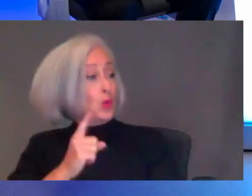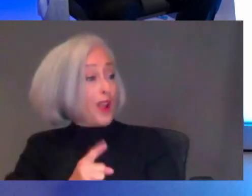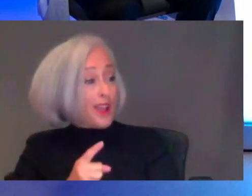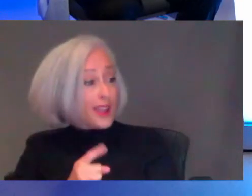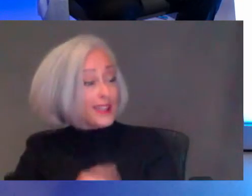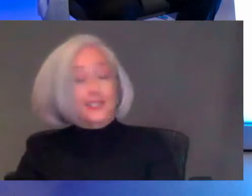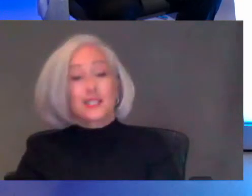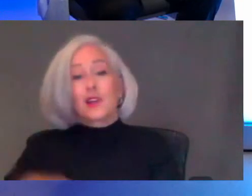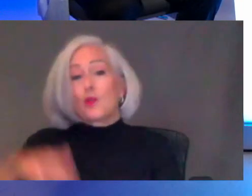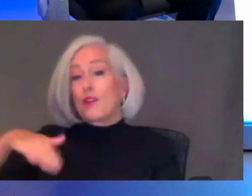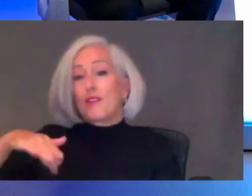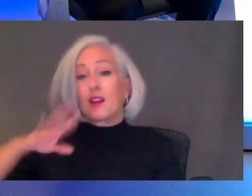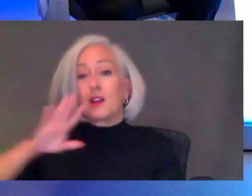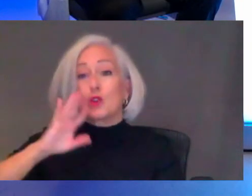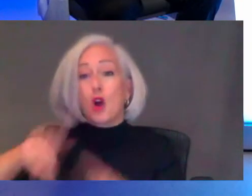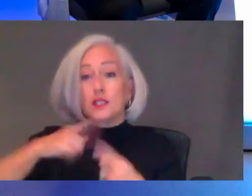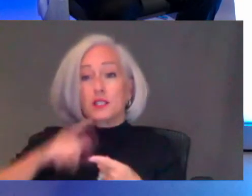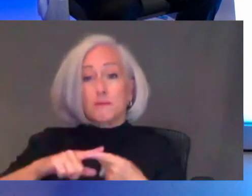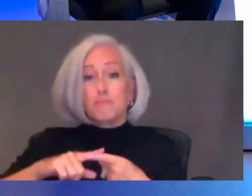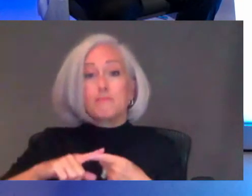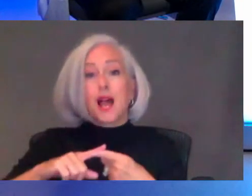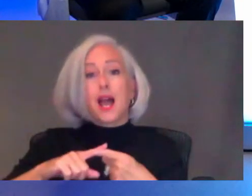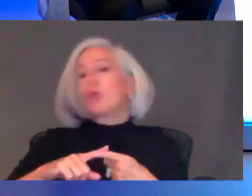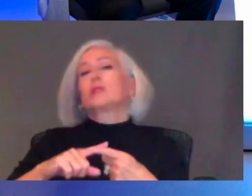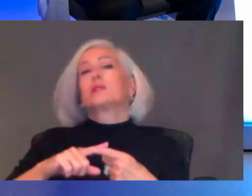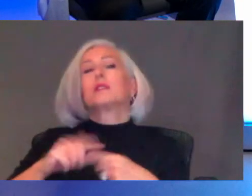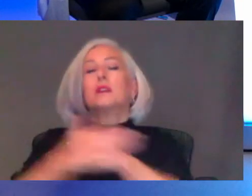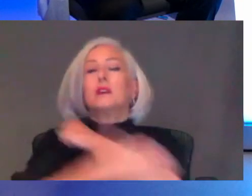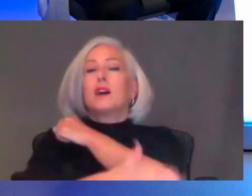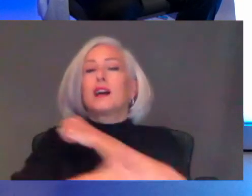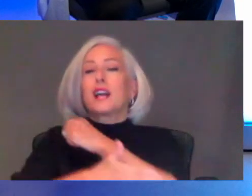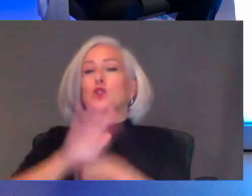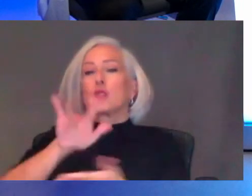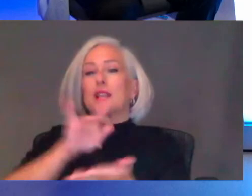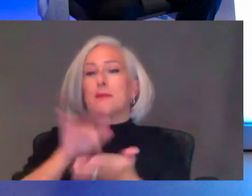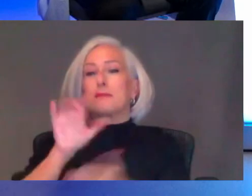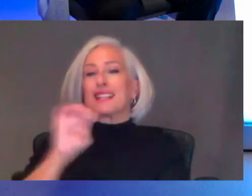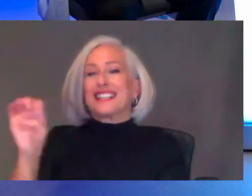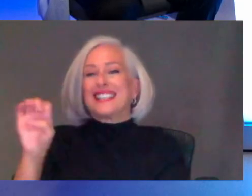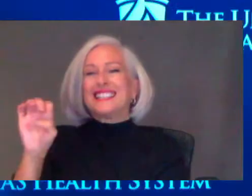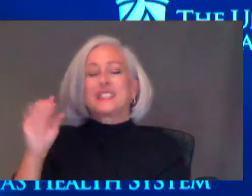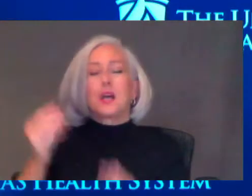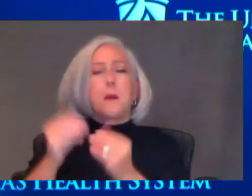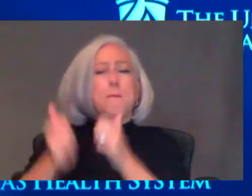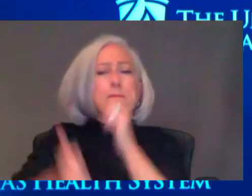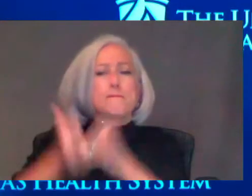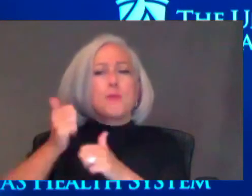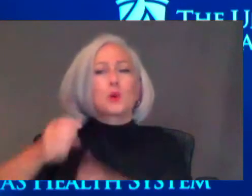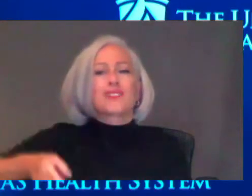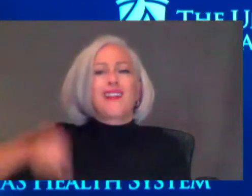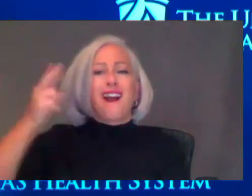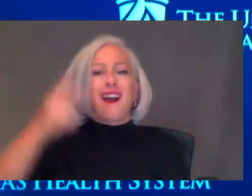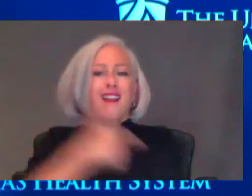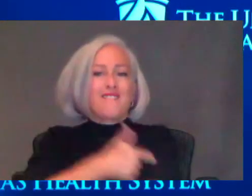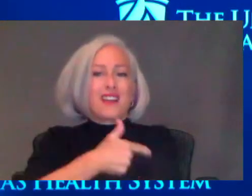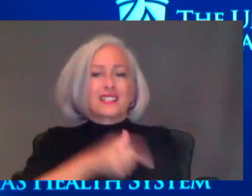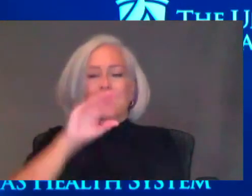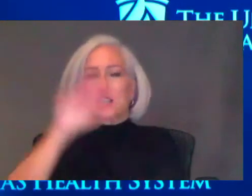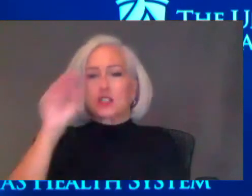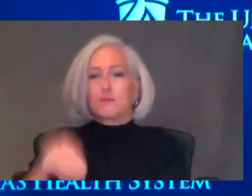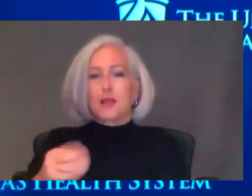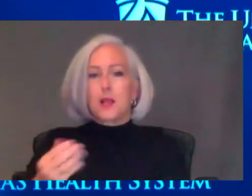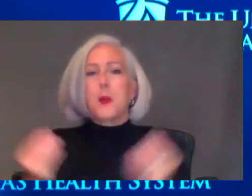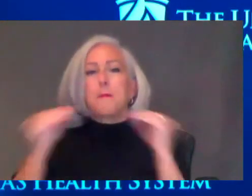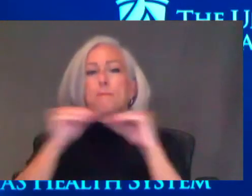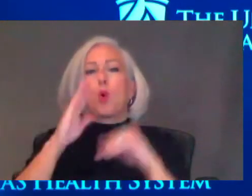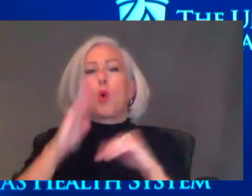as they have a very strong public health system, they have a great system reporting the information and the data. And if you step back and you look at their data